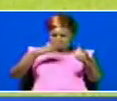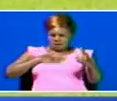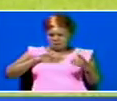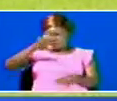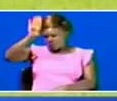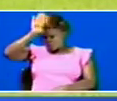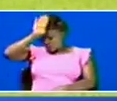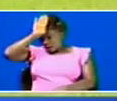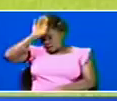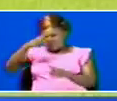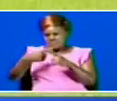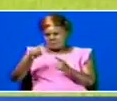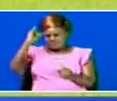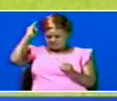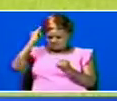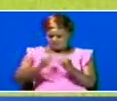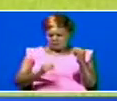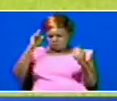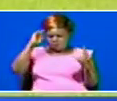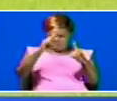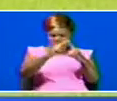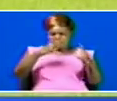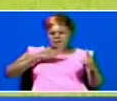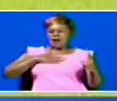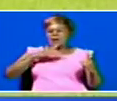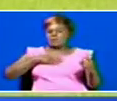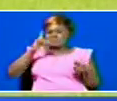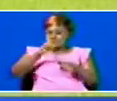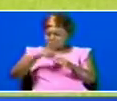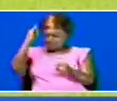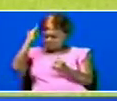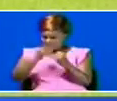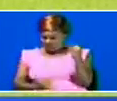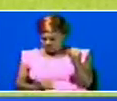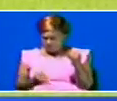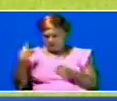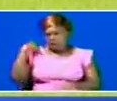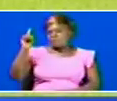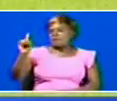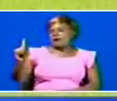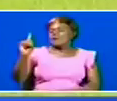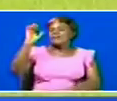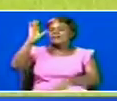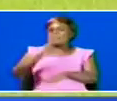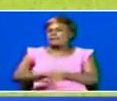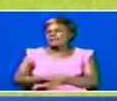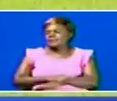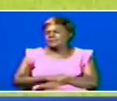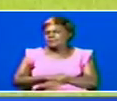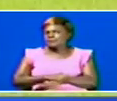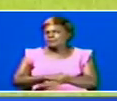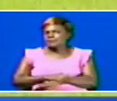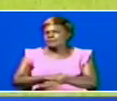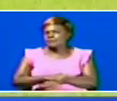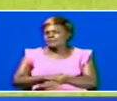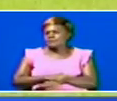Dubai, lakini tuna aim hiyo finals. Ndio, fika hiyo finali, at least tukue number one, ndio tupatiwe. Kula pia